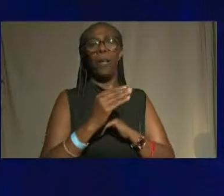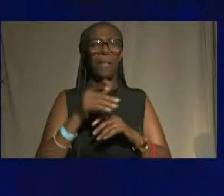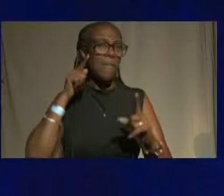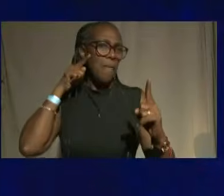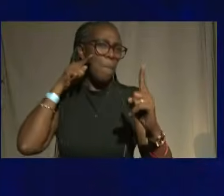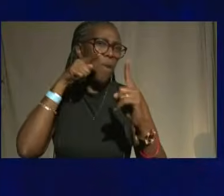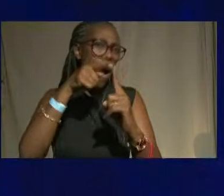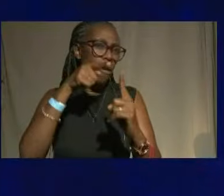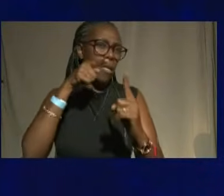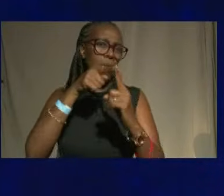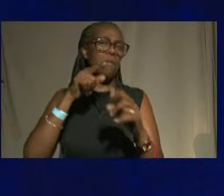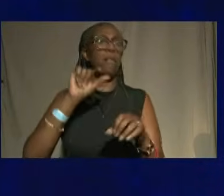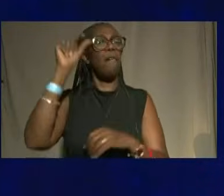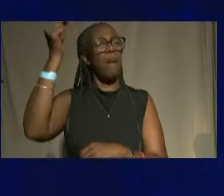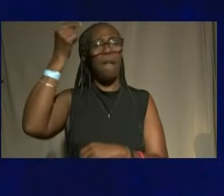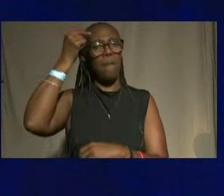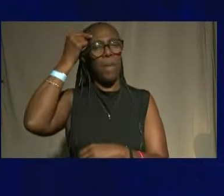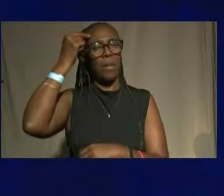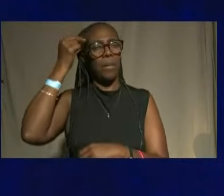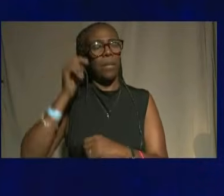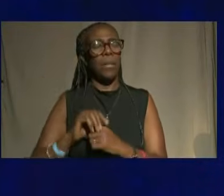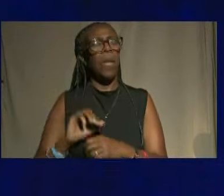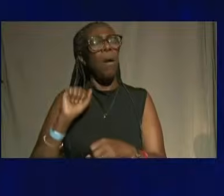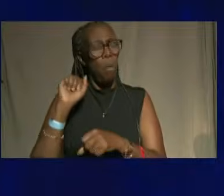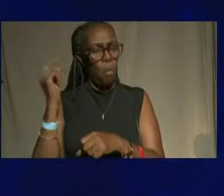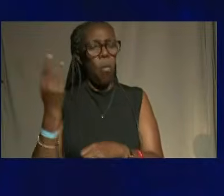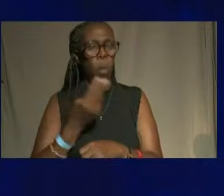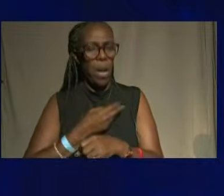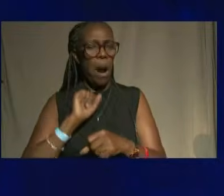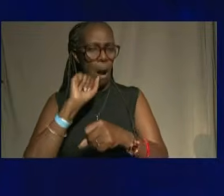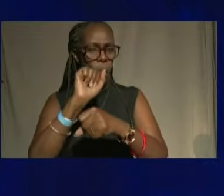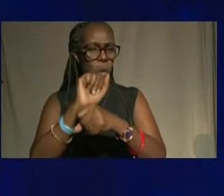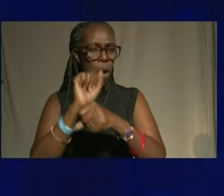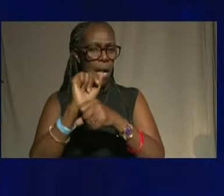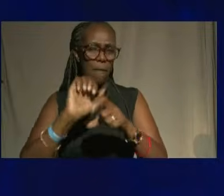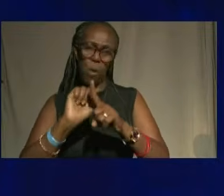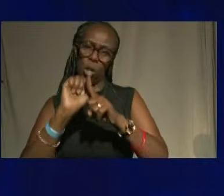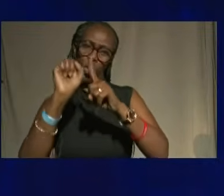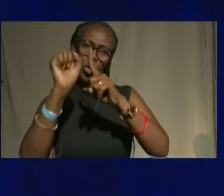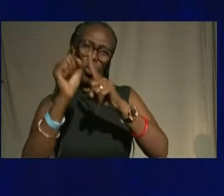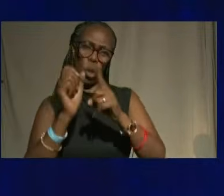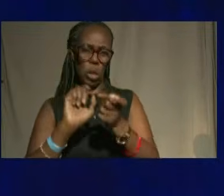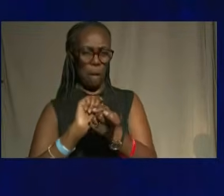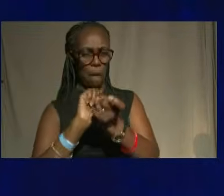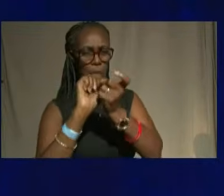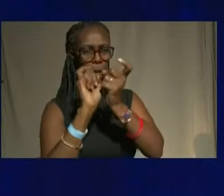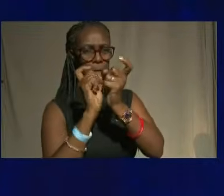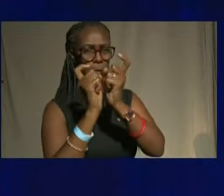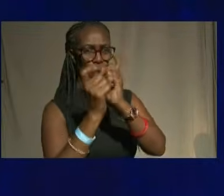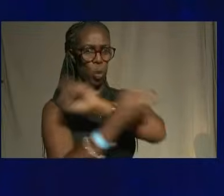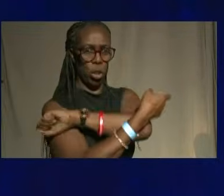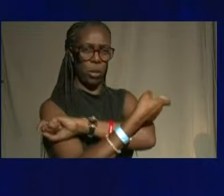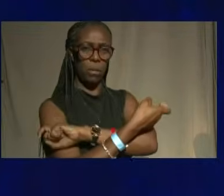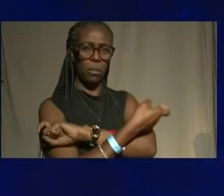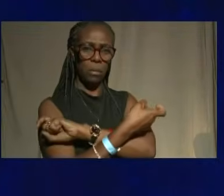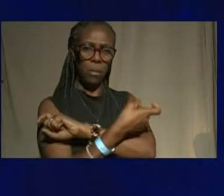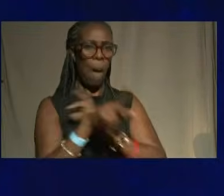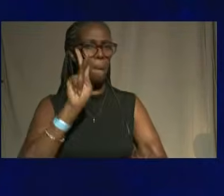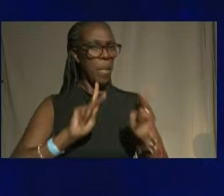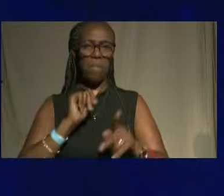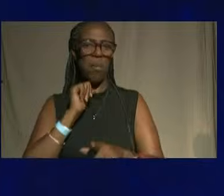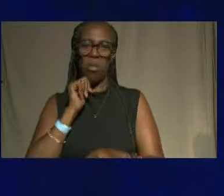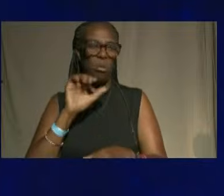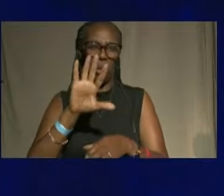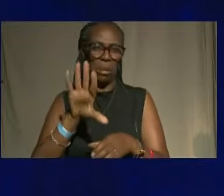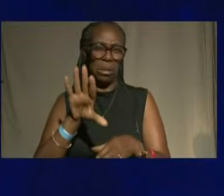government. That's not accidental. We're working for a social revolution. People are not going to elect a new